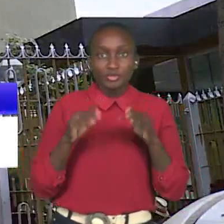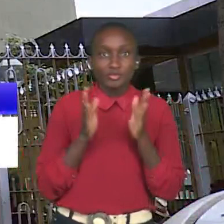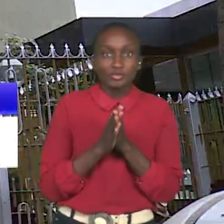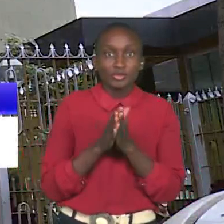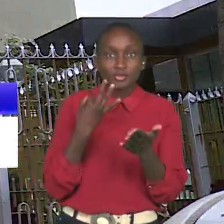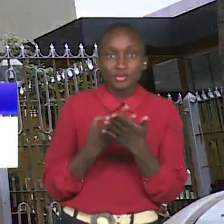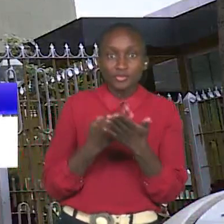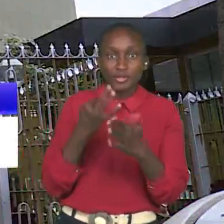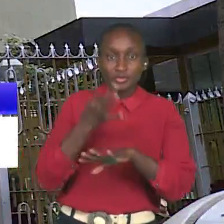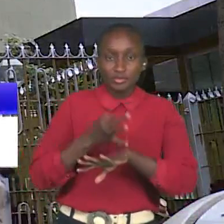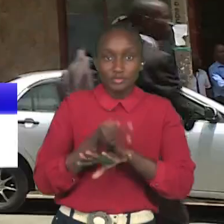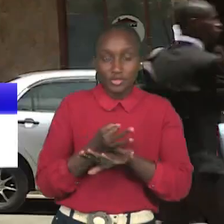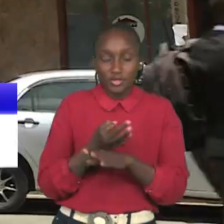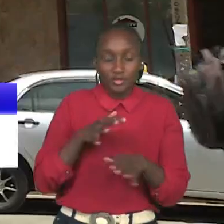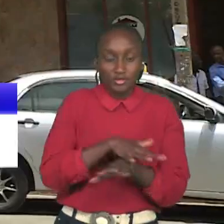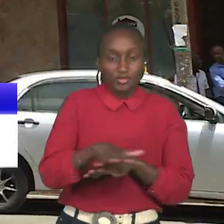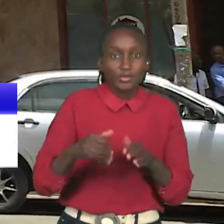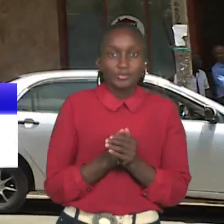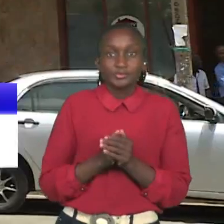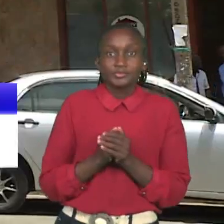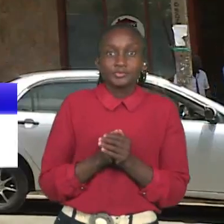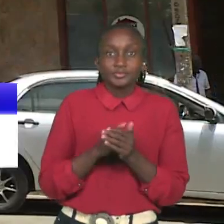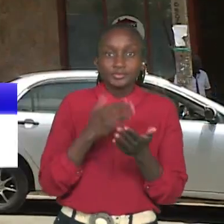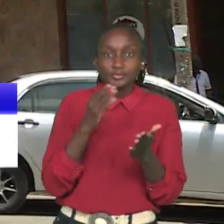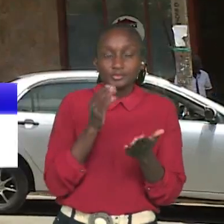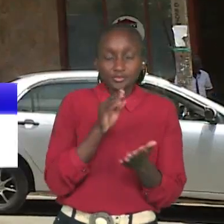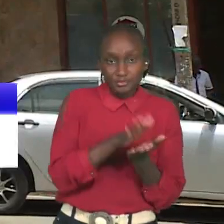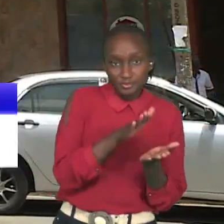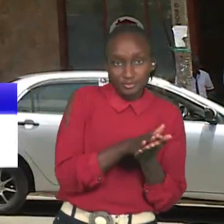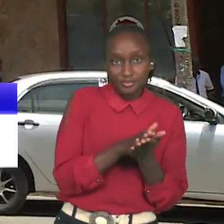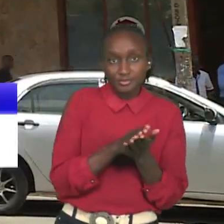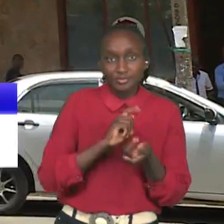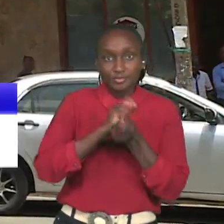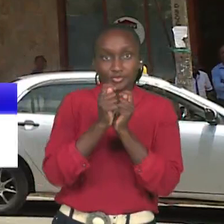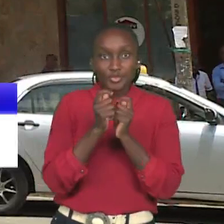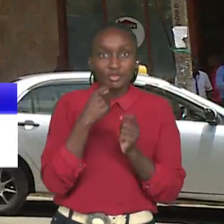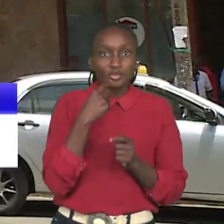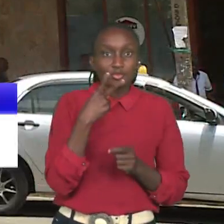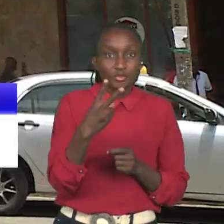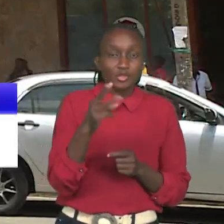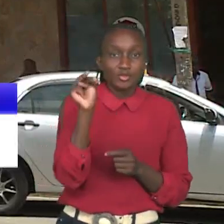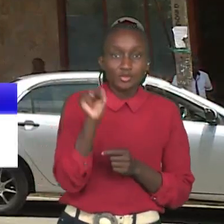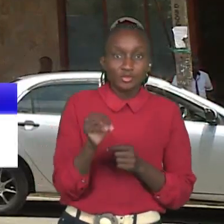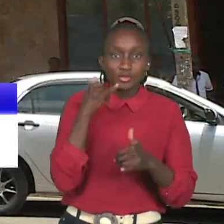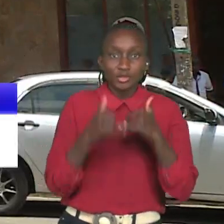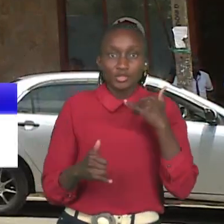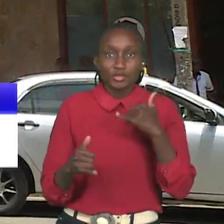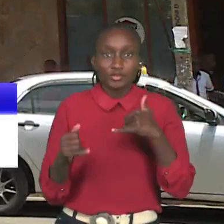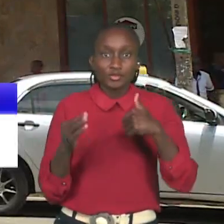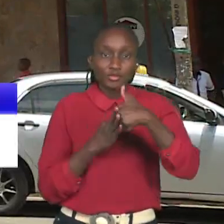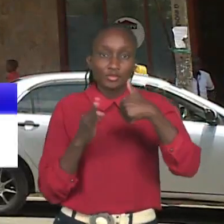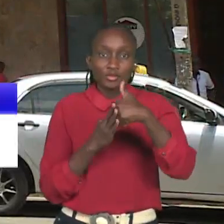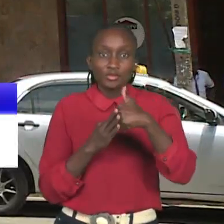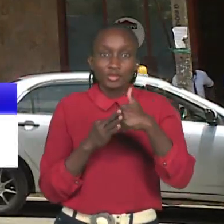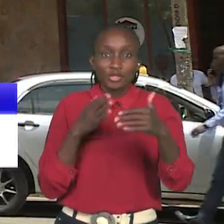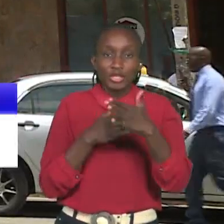flows. According to the Central Bank of Kenya, conversion stood at 100 million shillings notes as at the end of August against a target